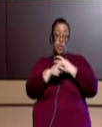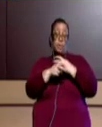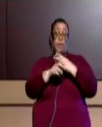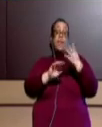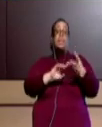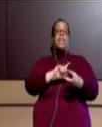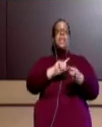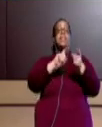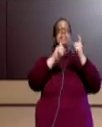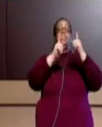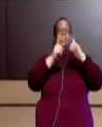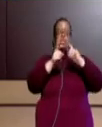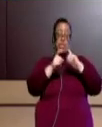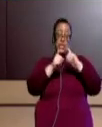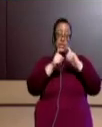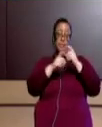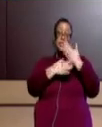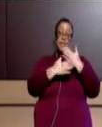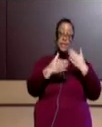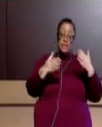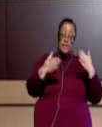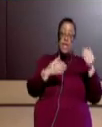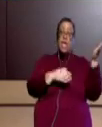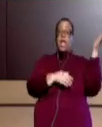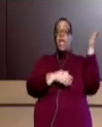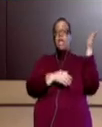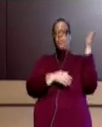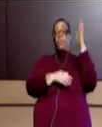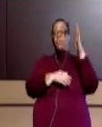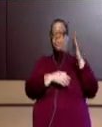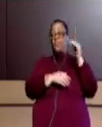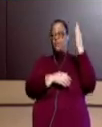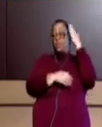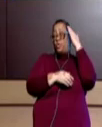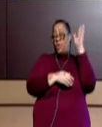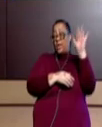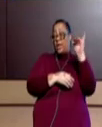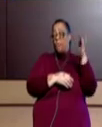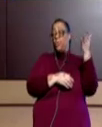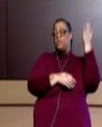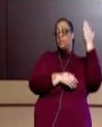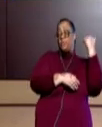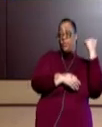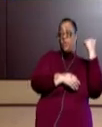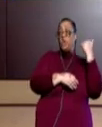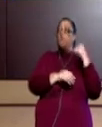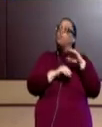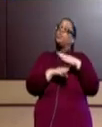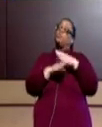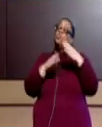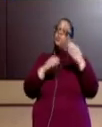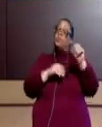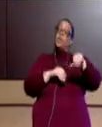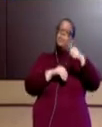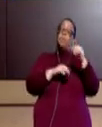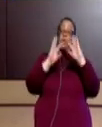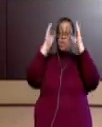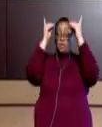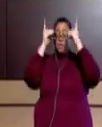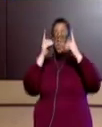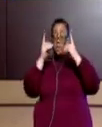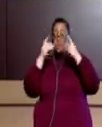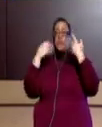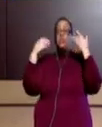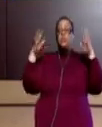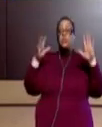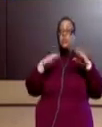shifts society. We will no longer know society as it is today. So there can be another letdown of depression after it's over because you cannot